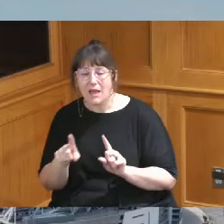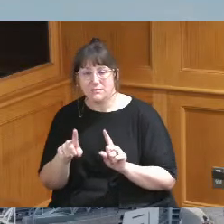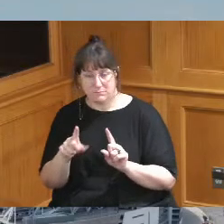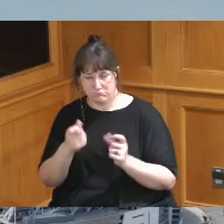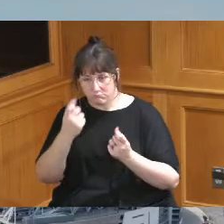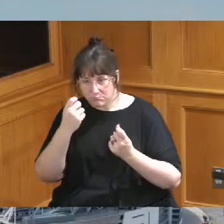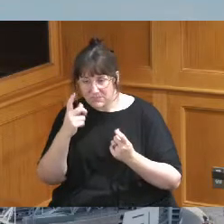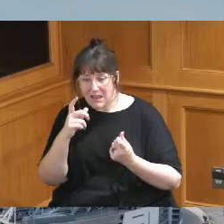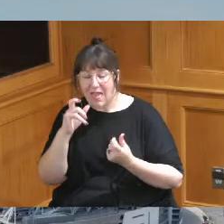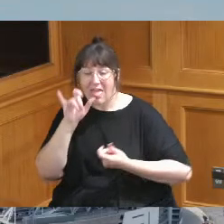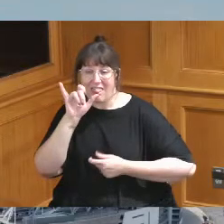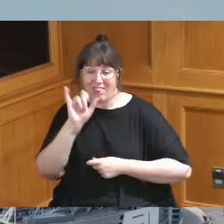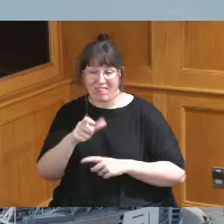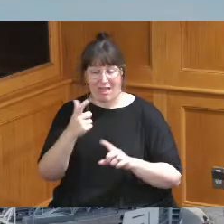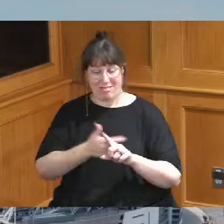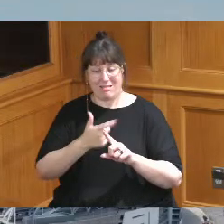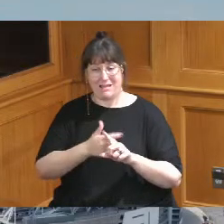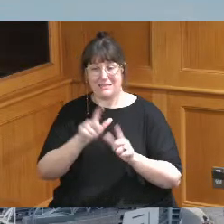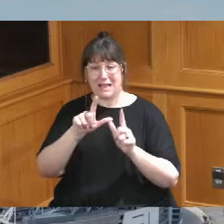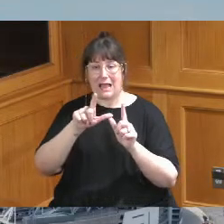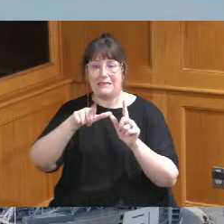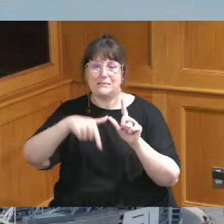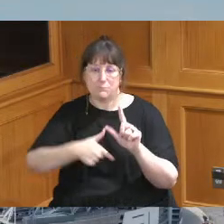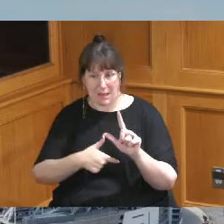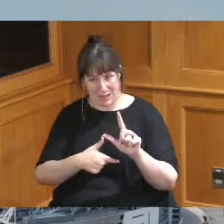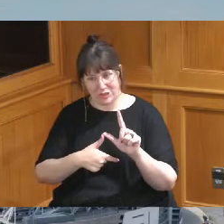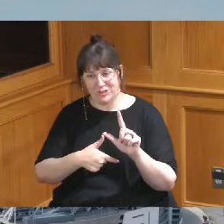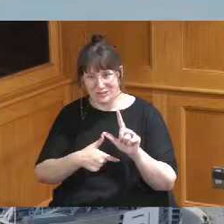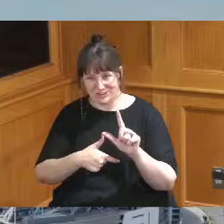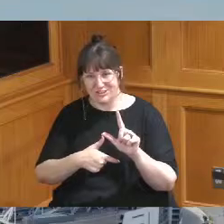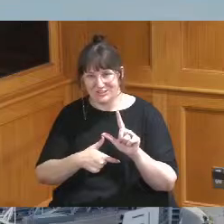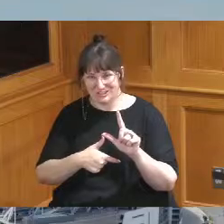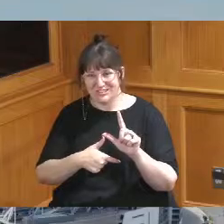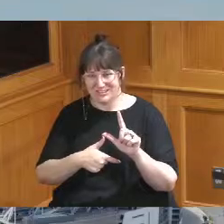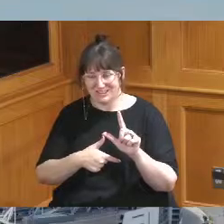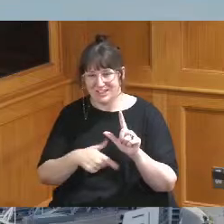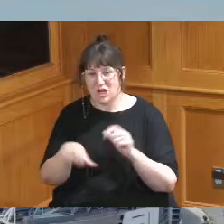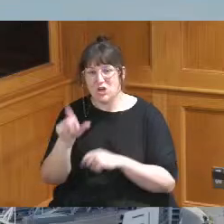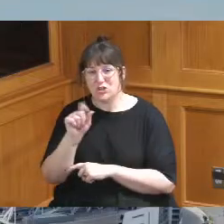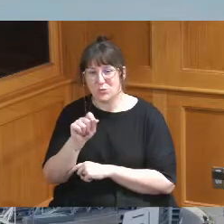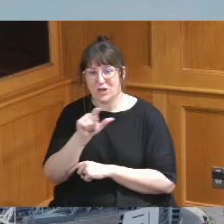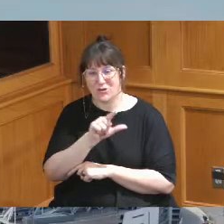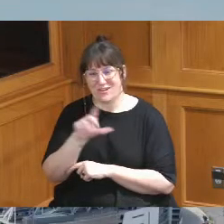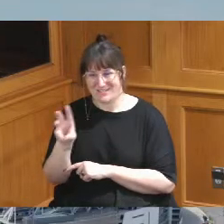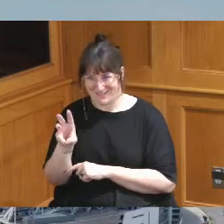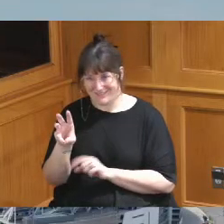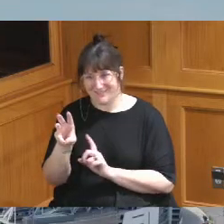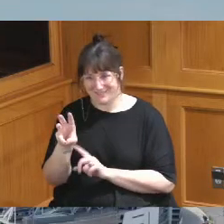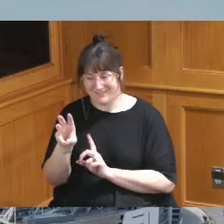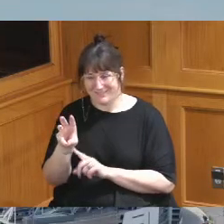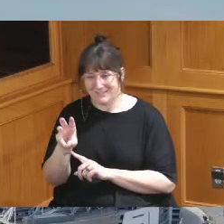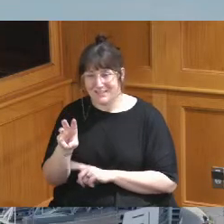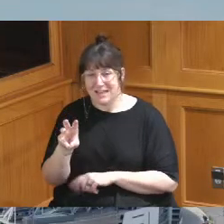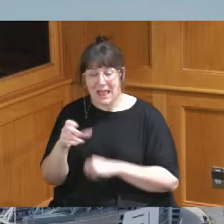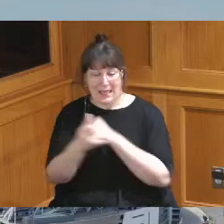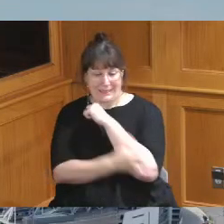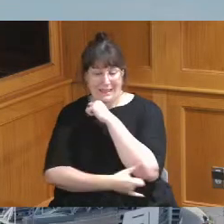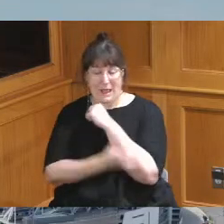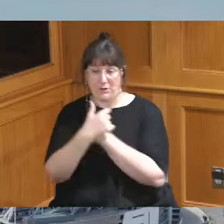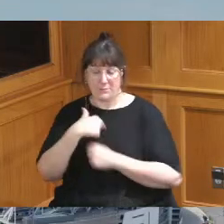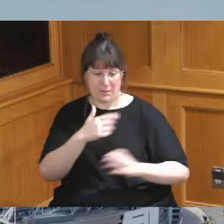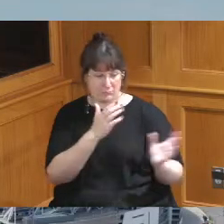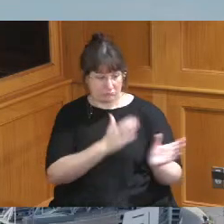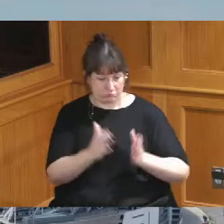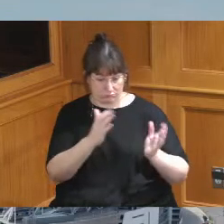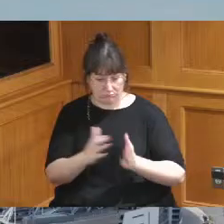that the term of that lease expires, the base term of that lease expires in 2026. And the county's been preparing for the